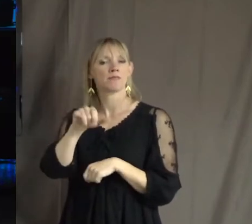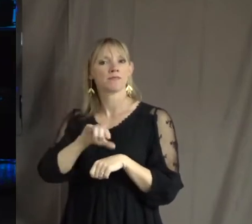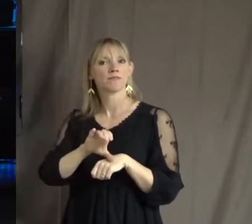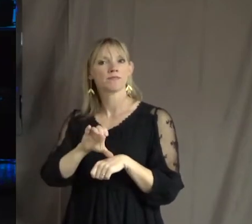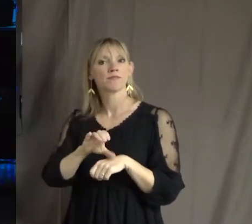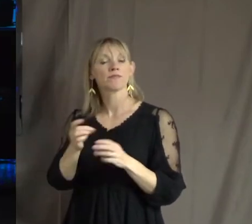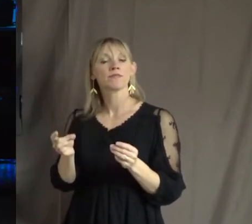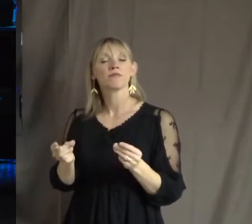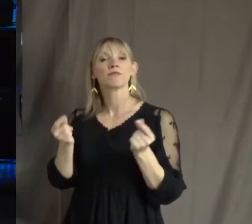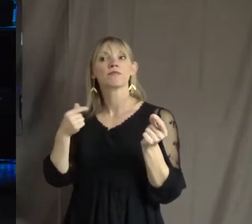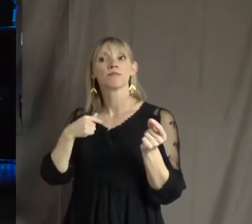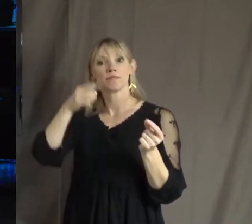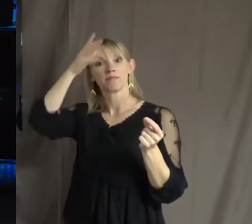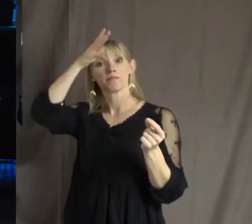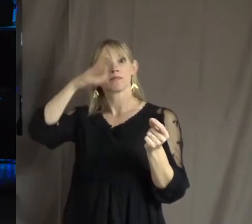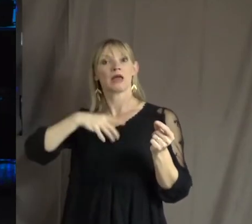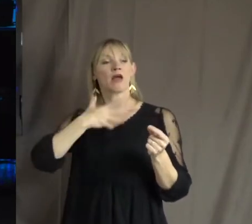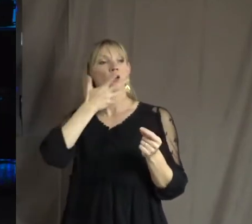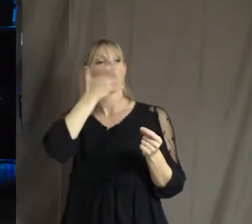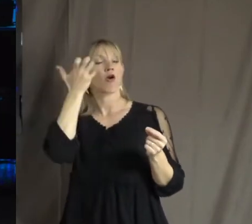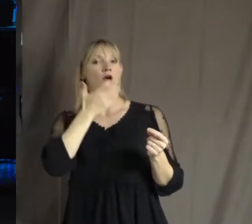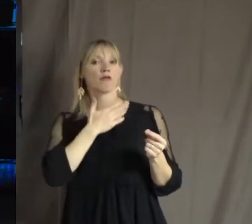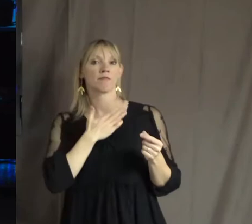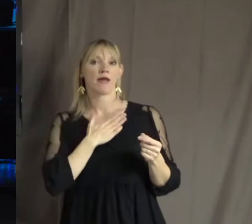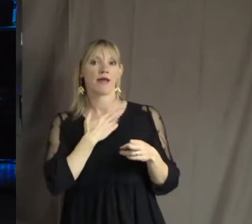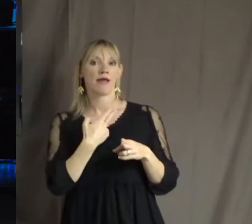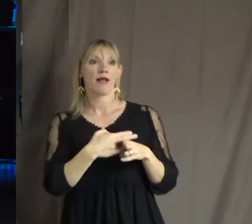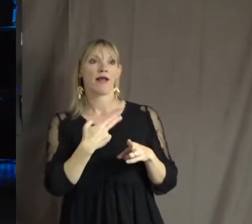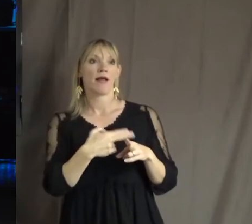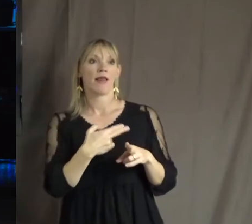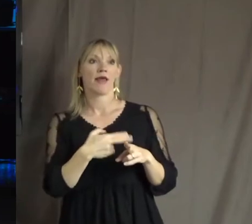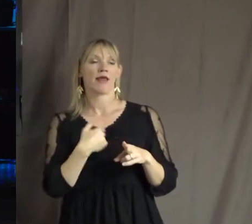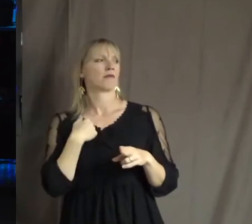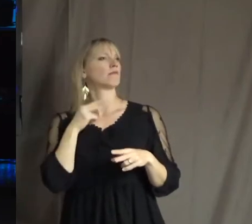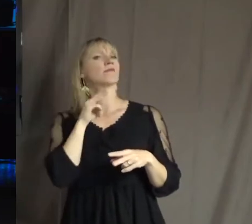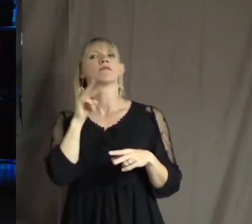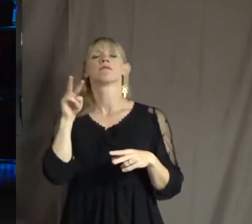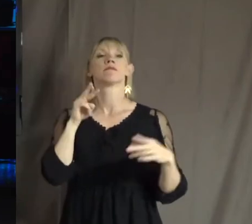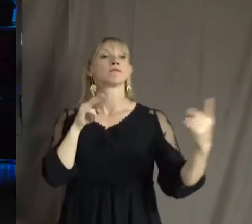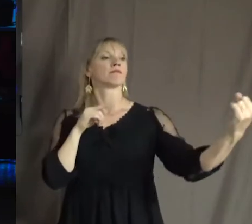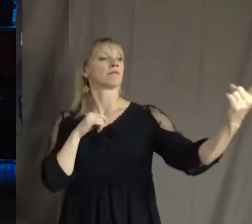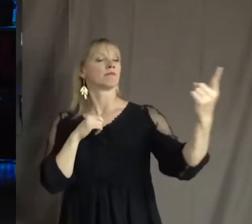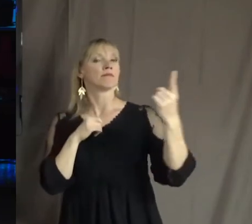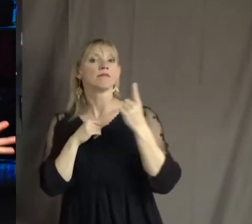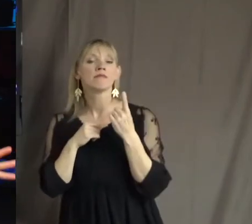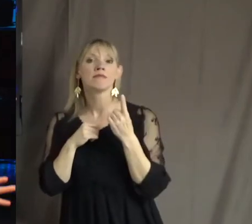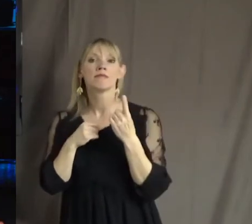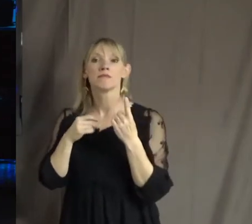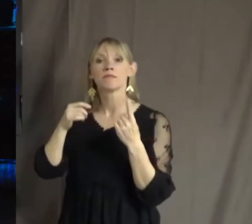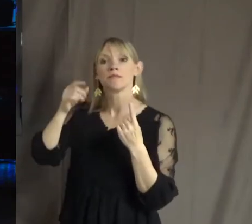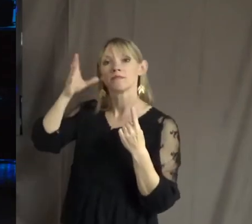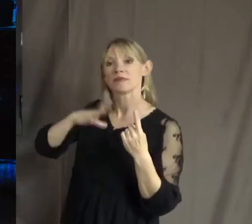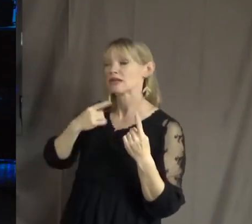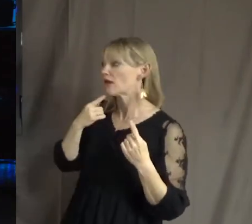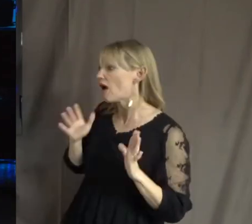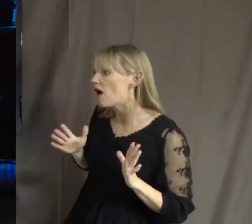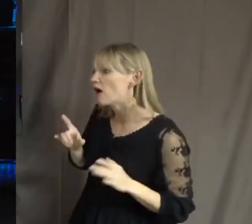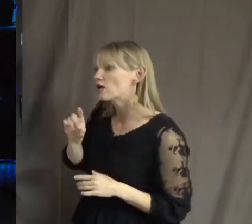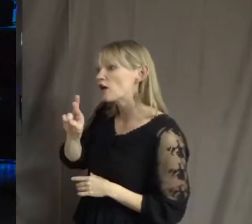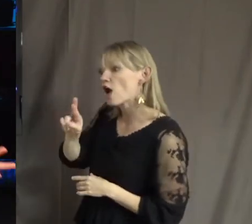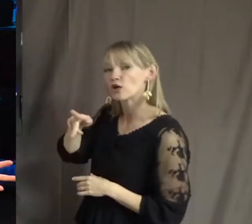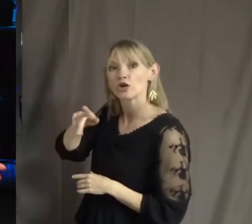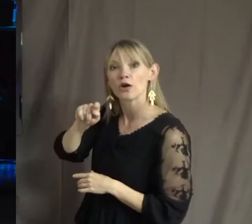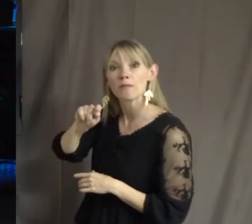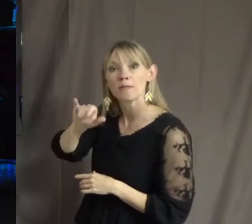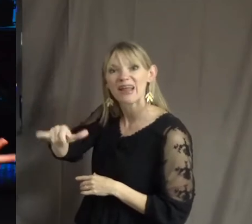I hear this man calling my name and working through the crowd, and he came up to me and he said, "Dr. Patty, I